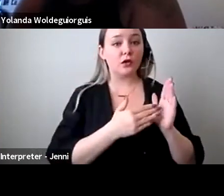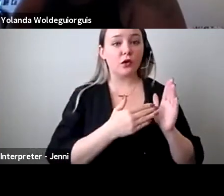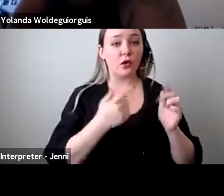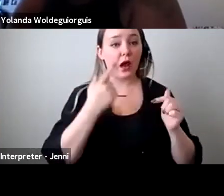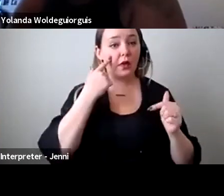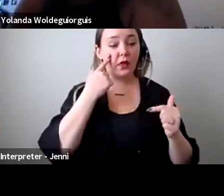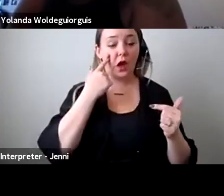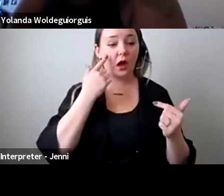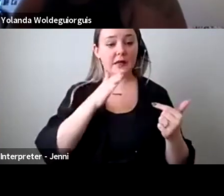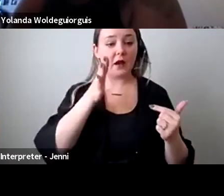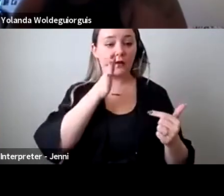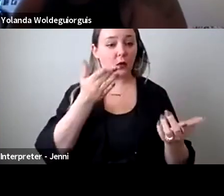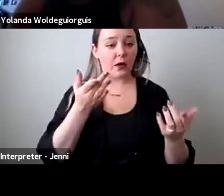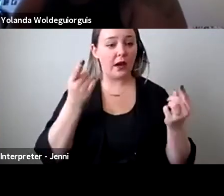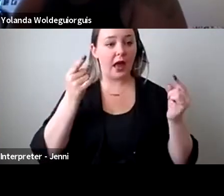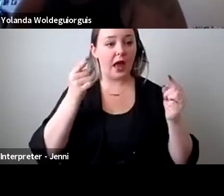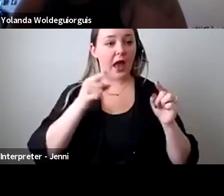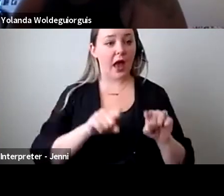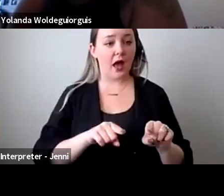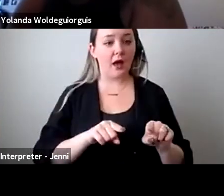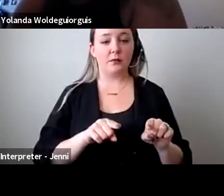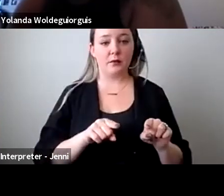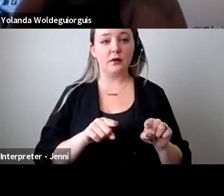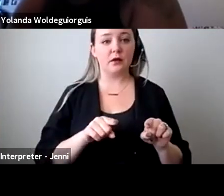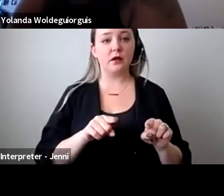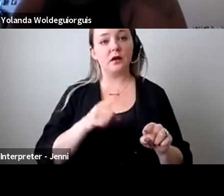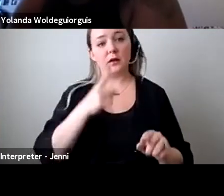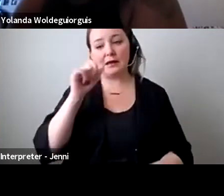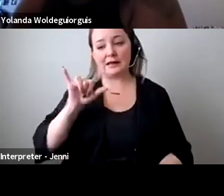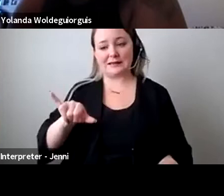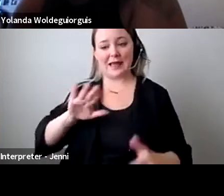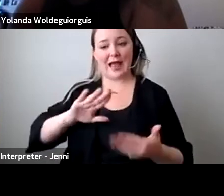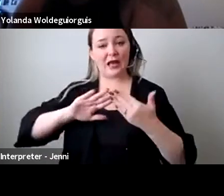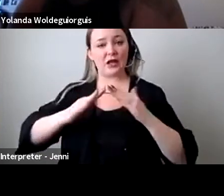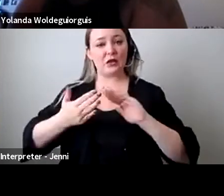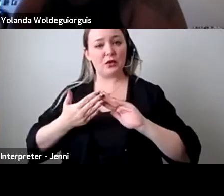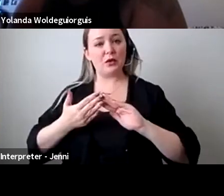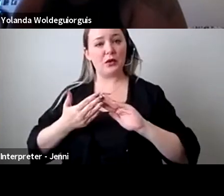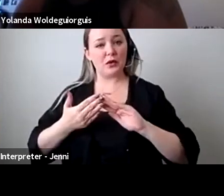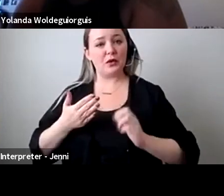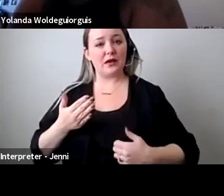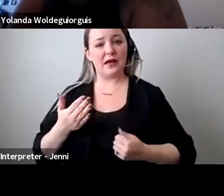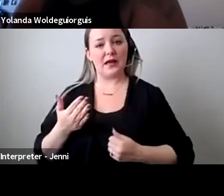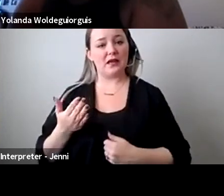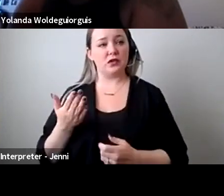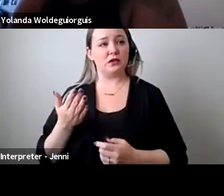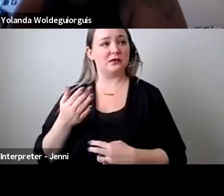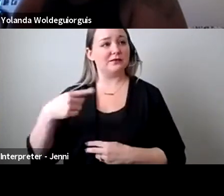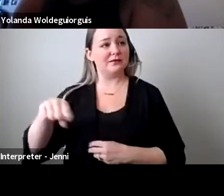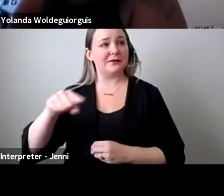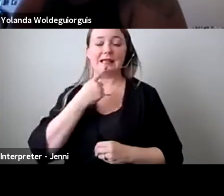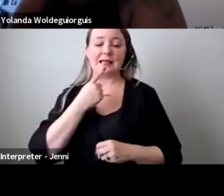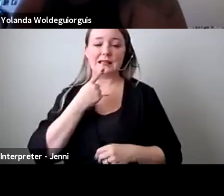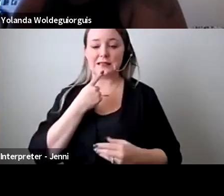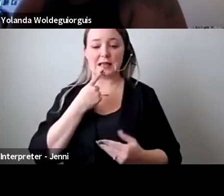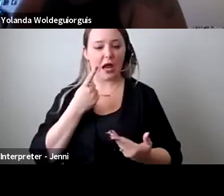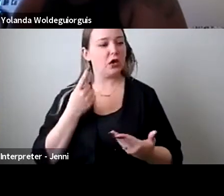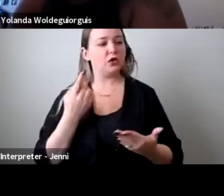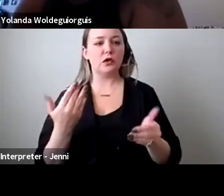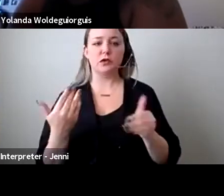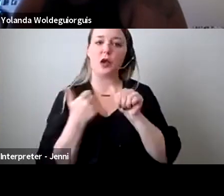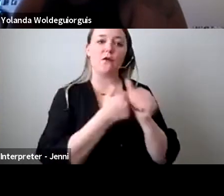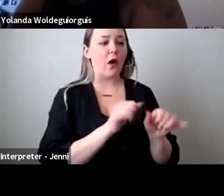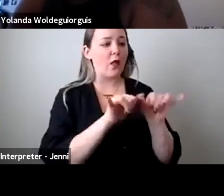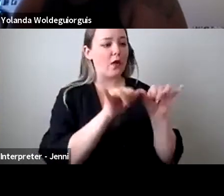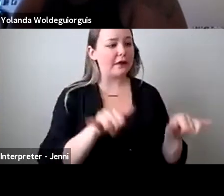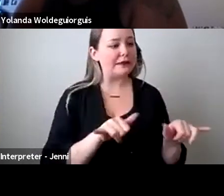never happen, because that's what the community is used to. Like, just listen to what the system say, go and